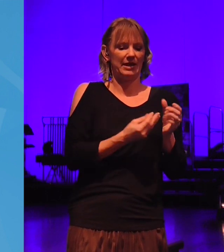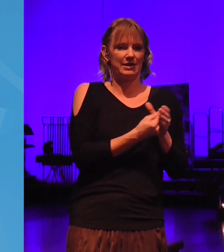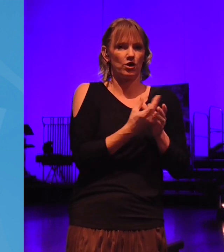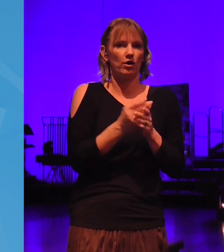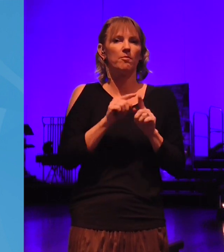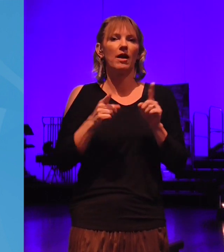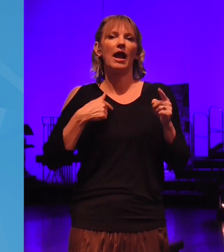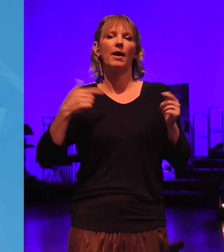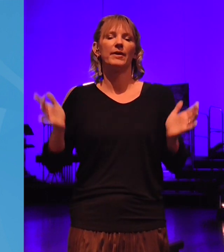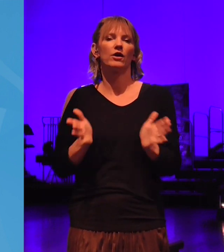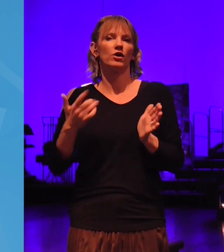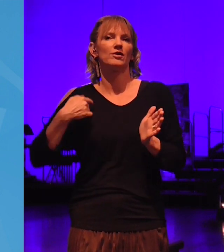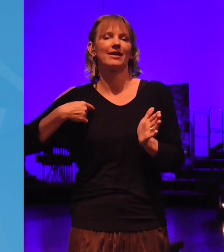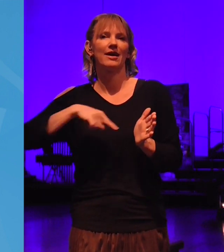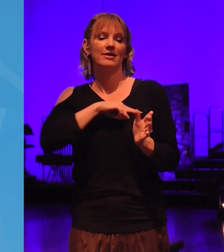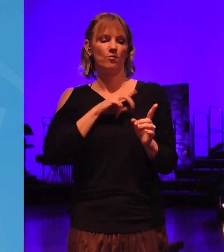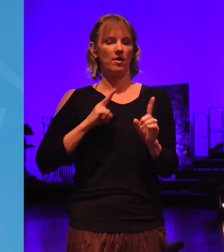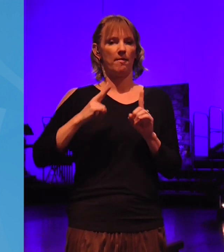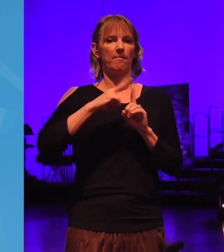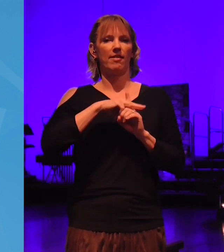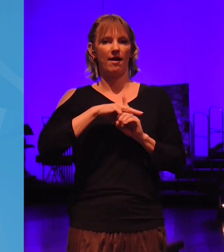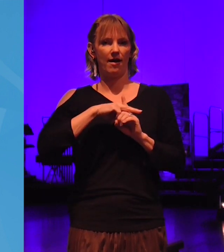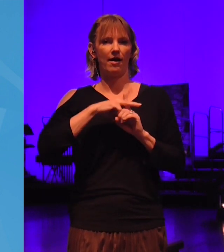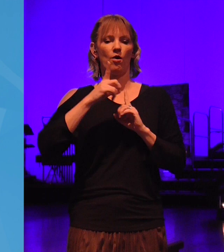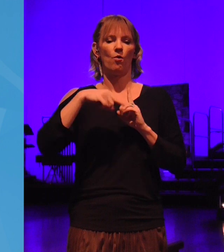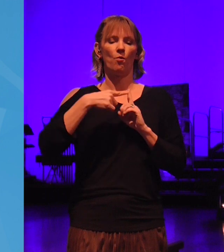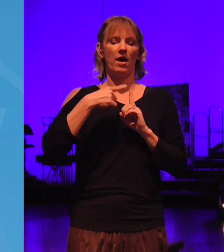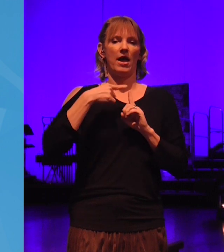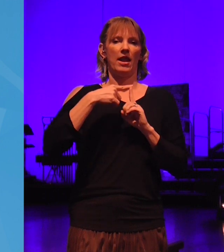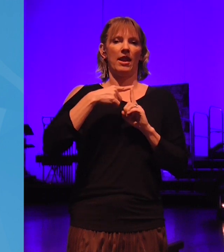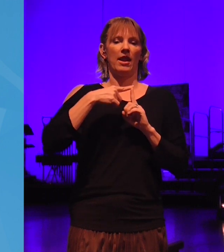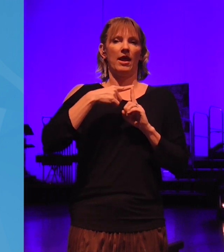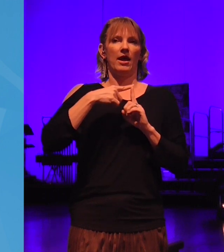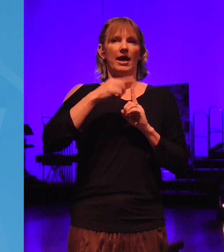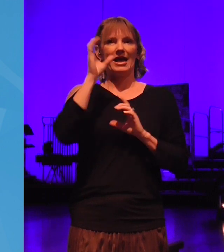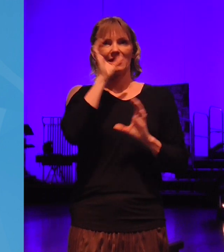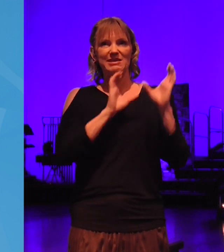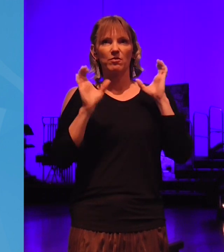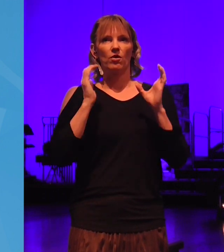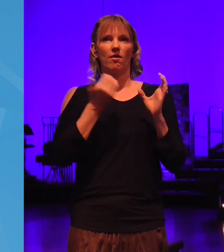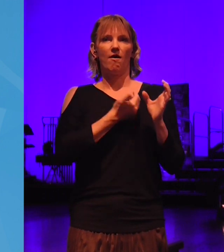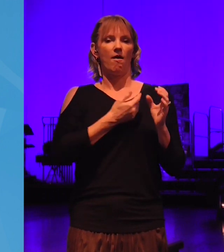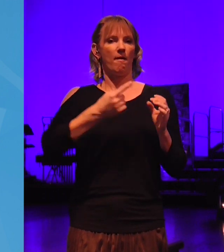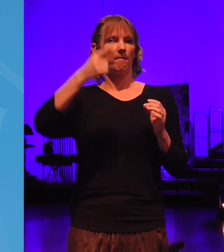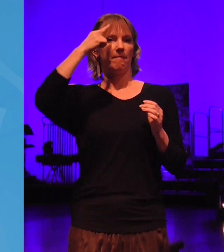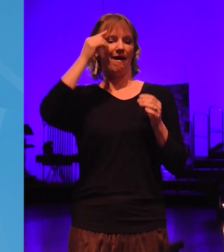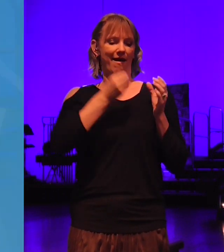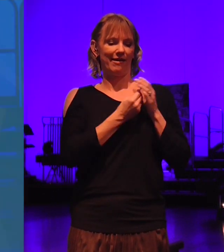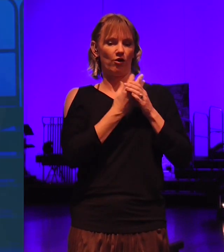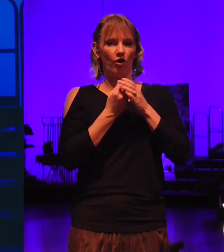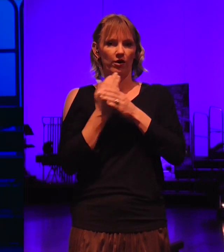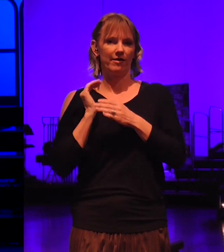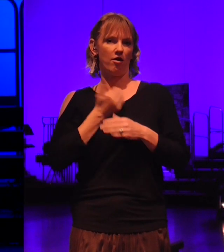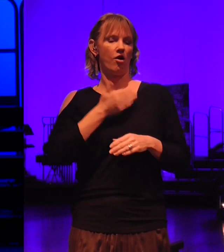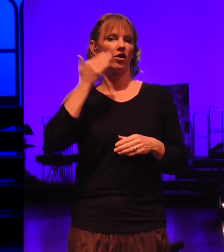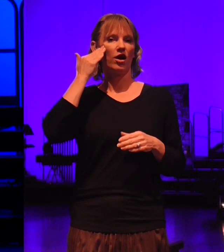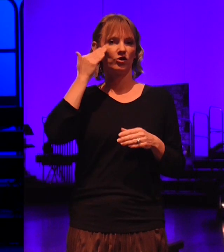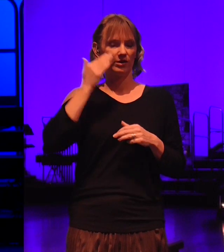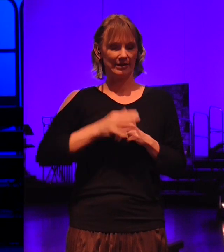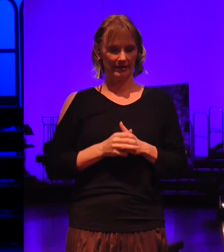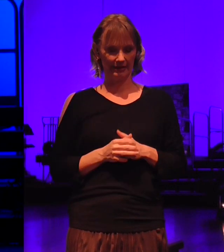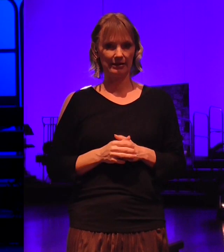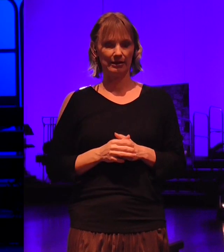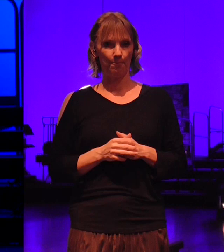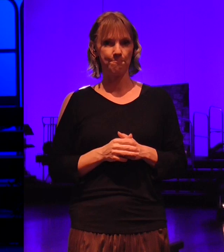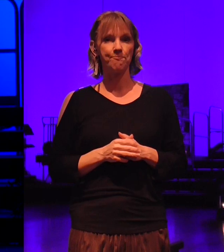to apply them when exploring the gardens of our own mind and our own consciousness.